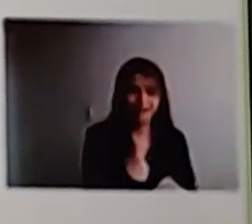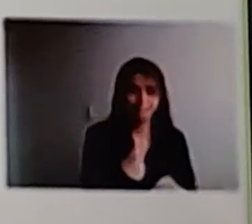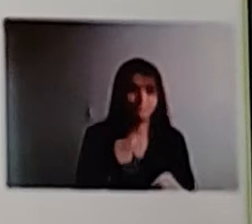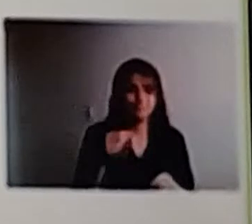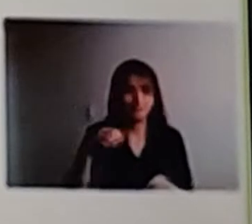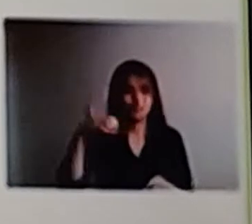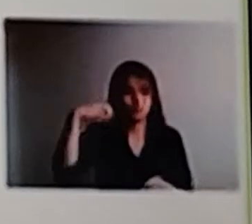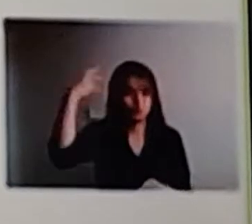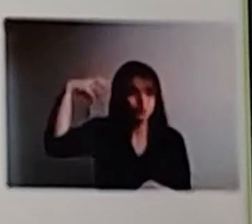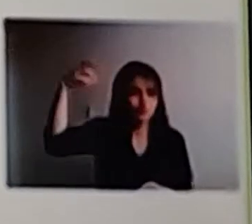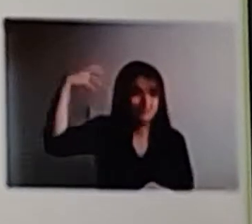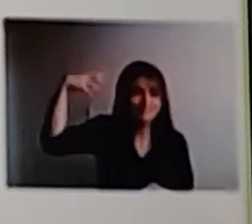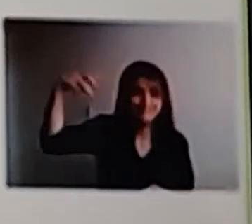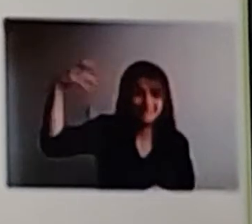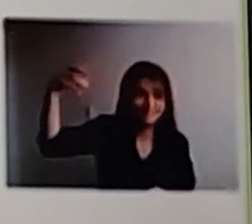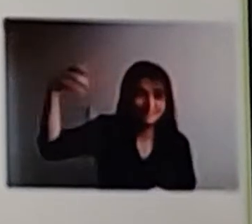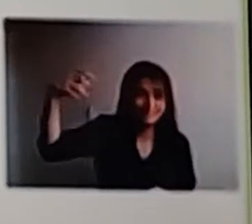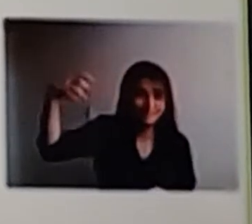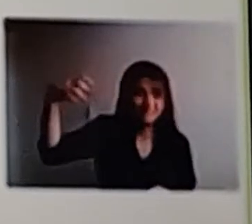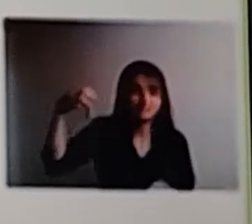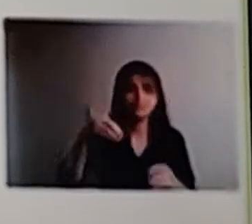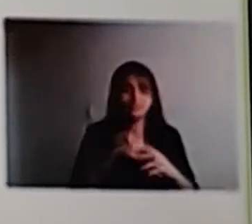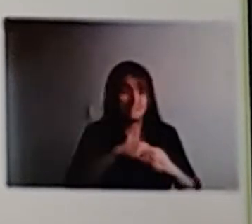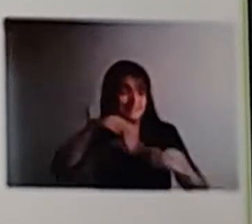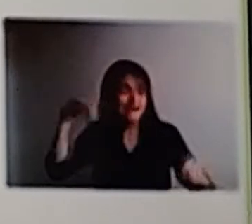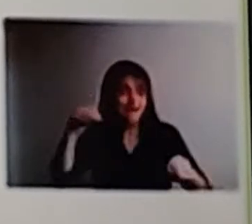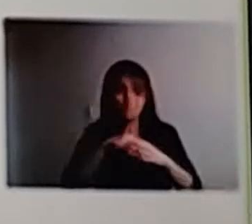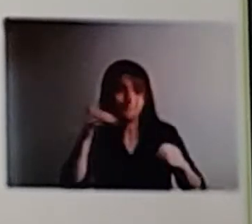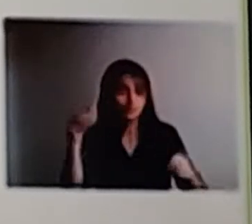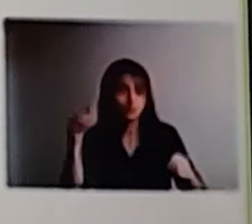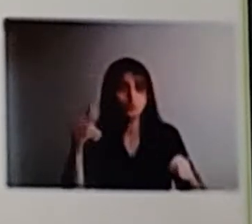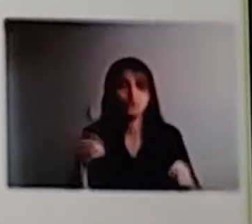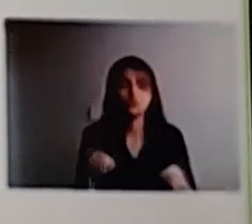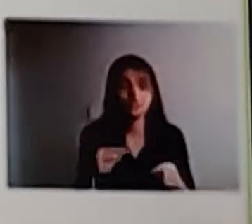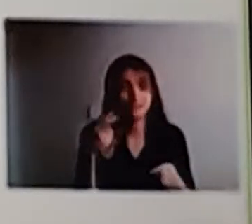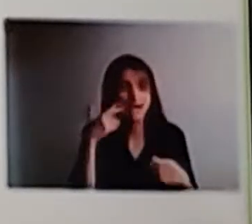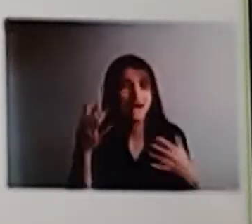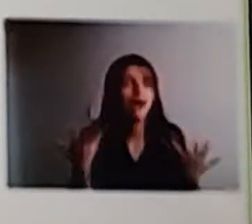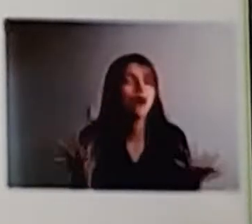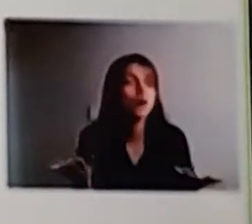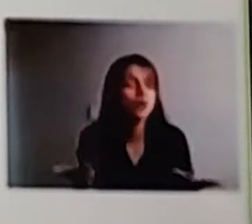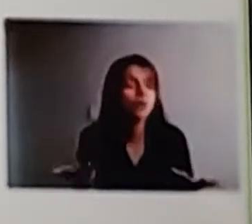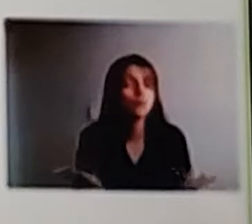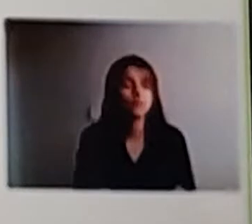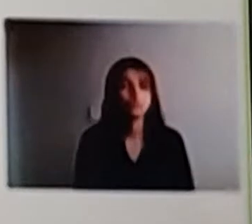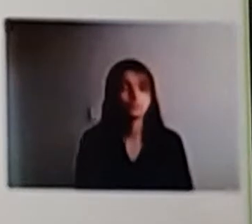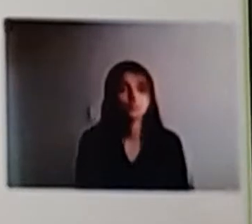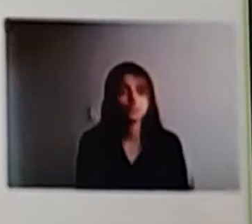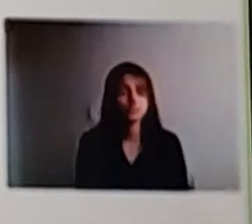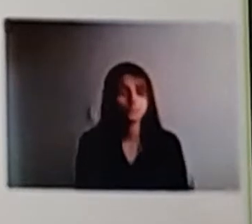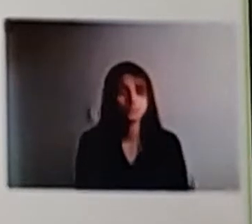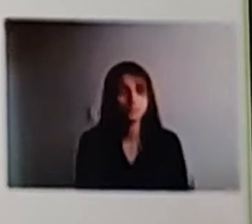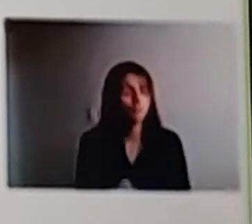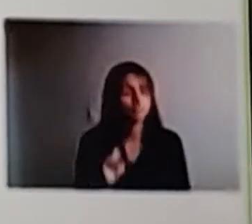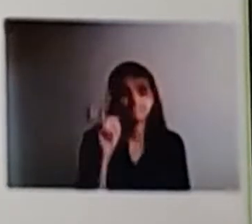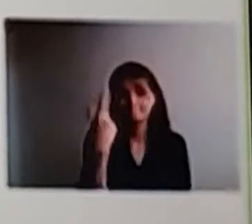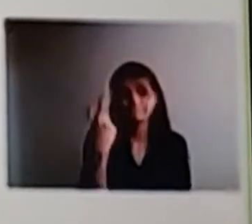is in. So first, the bell should be having sound and also